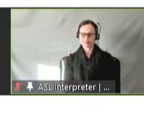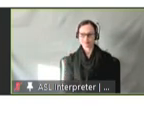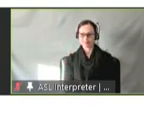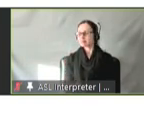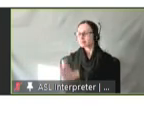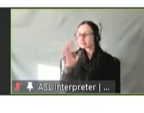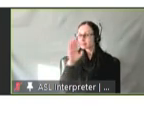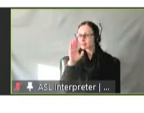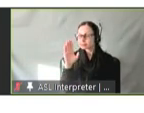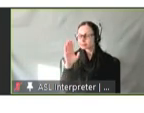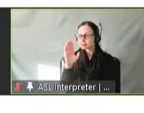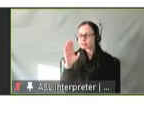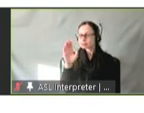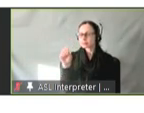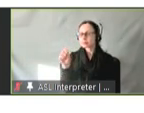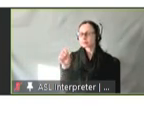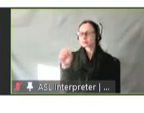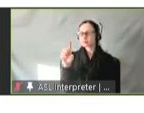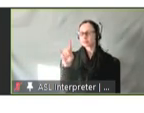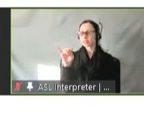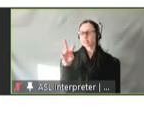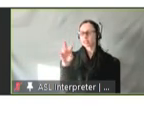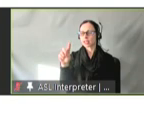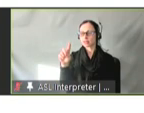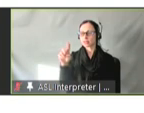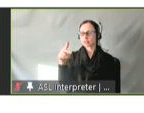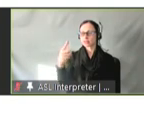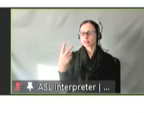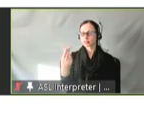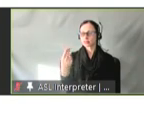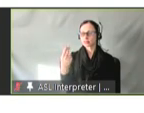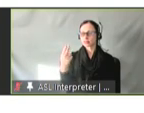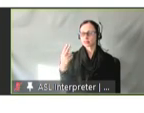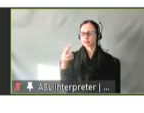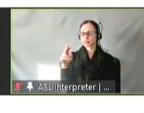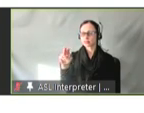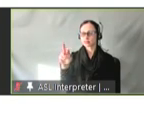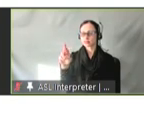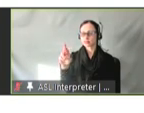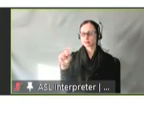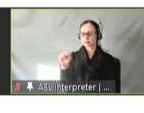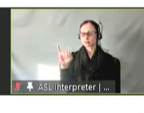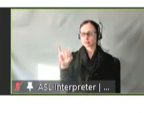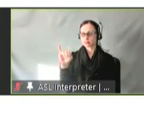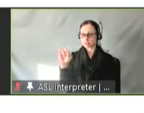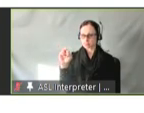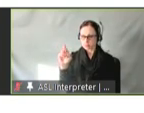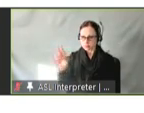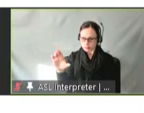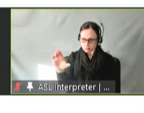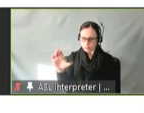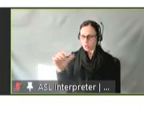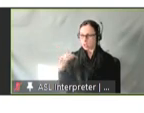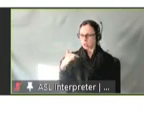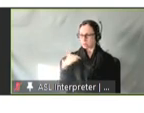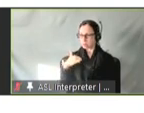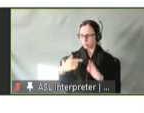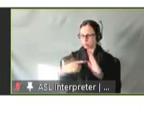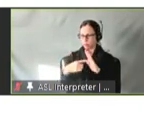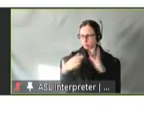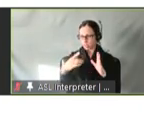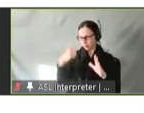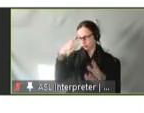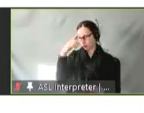Yes, this is David Hertzer. I'm the DOD representative from the Defense Health Agency